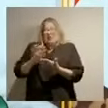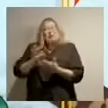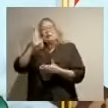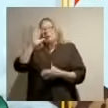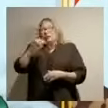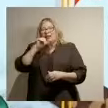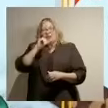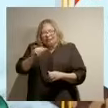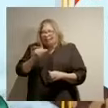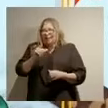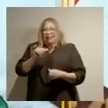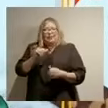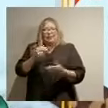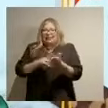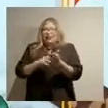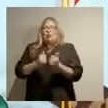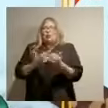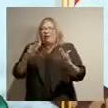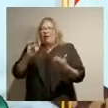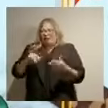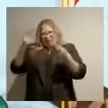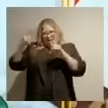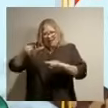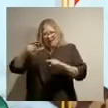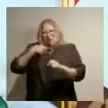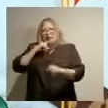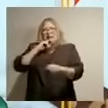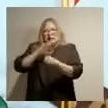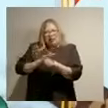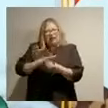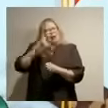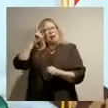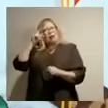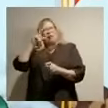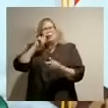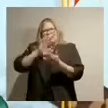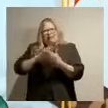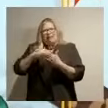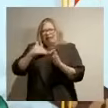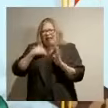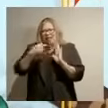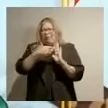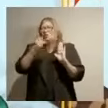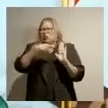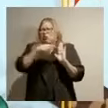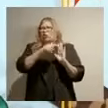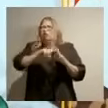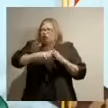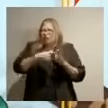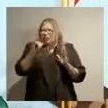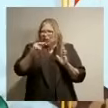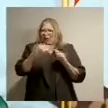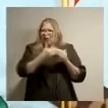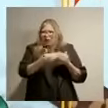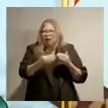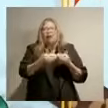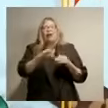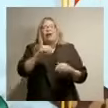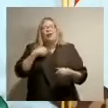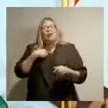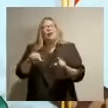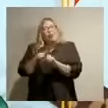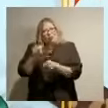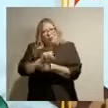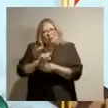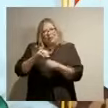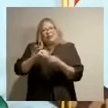to being addressed. And I believe there's a trigger in January, and then we are working to address it in July. And